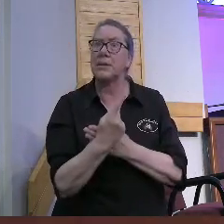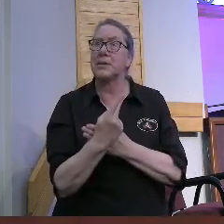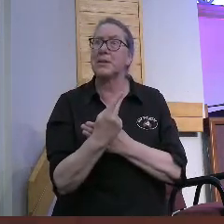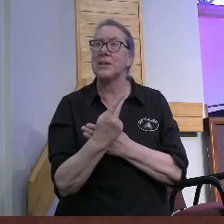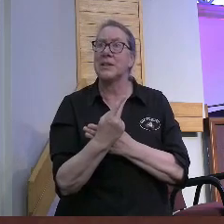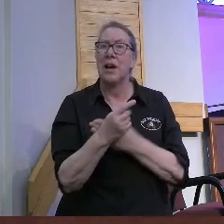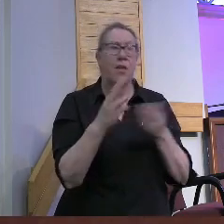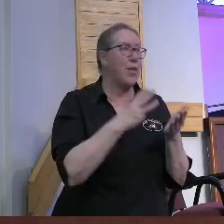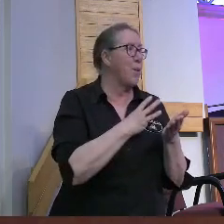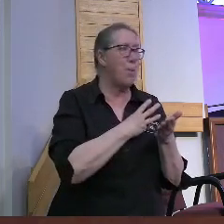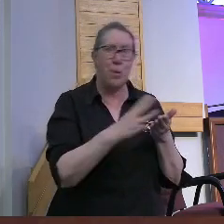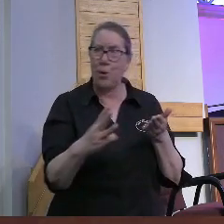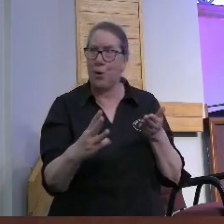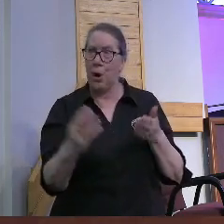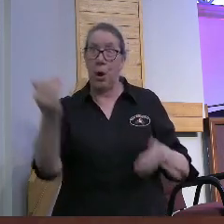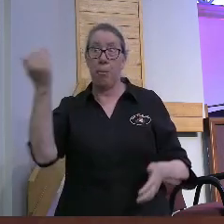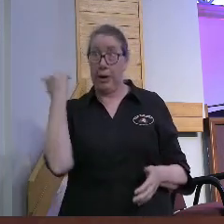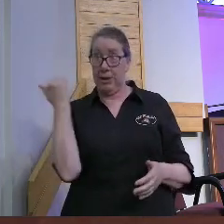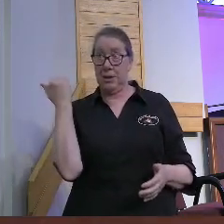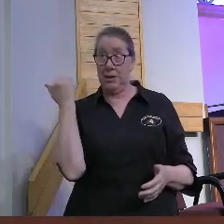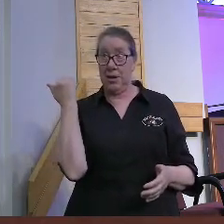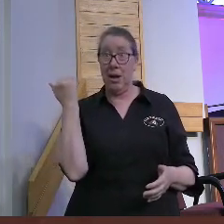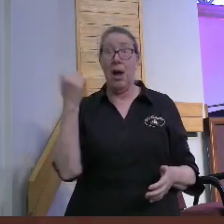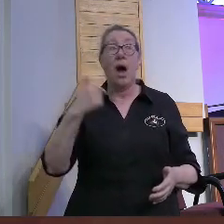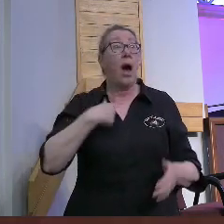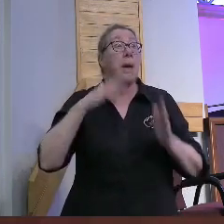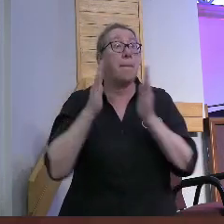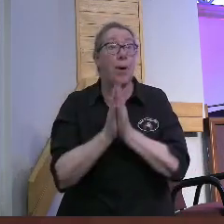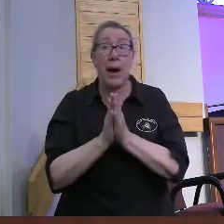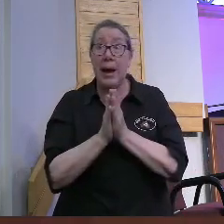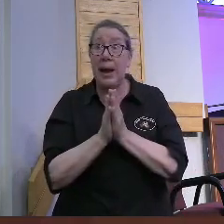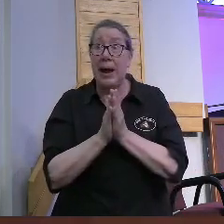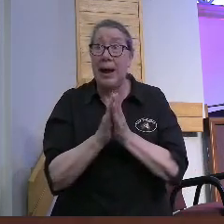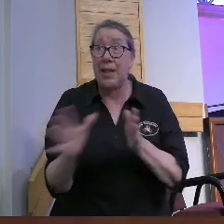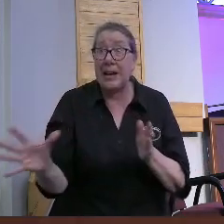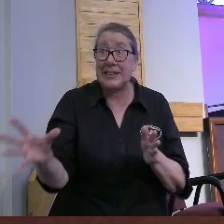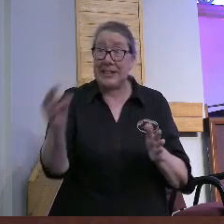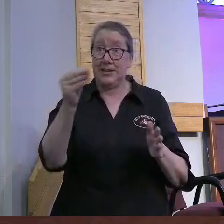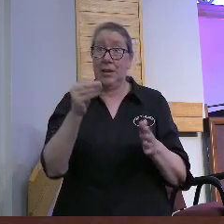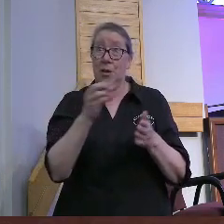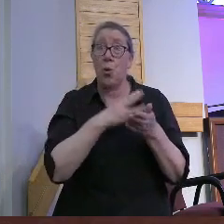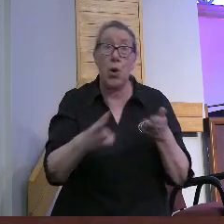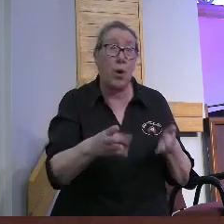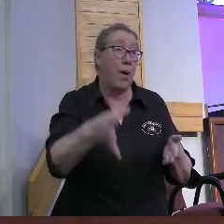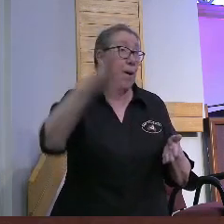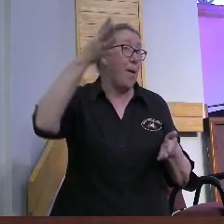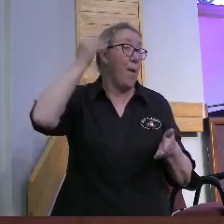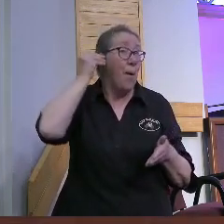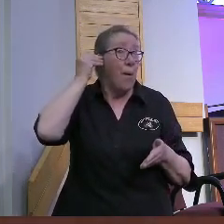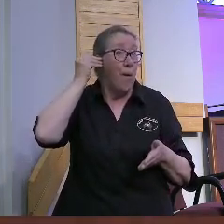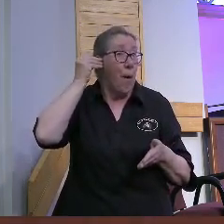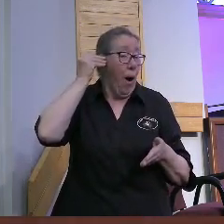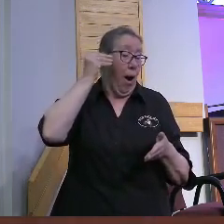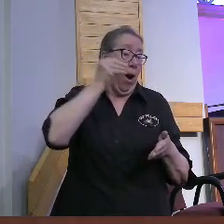Word of God is preached, I pray that it sticks to your soul. That it sticks,